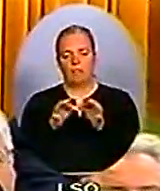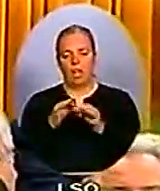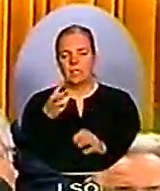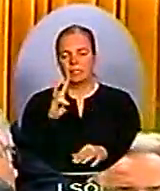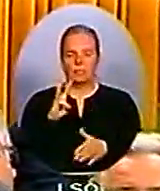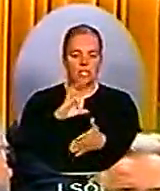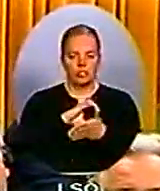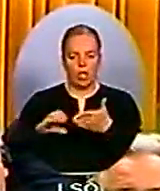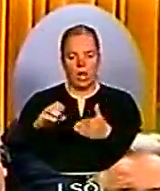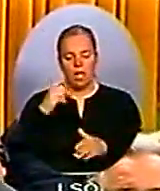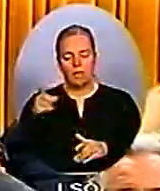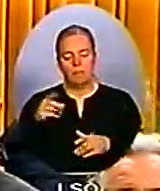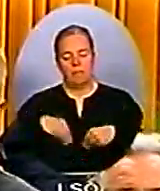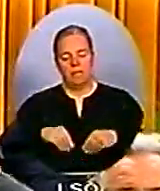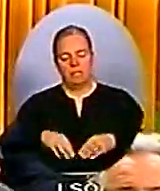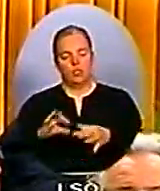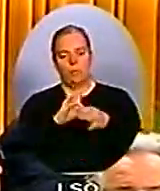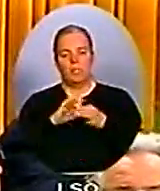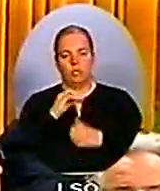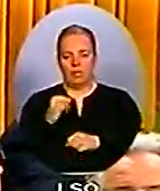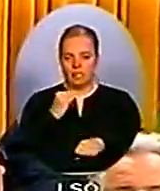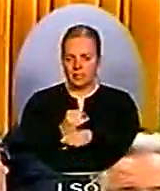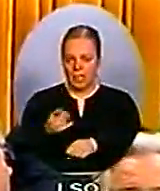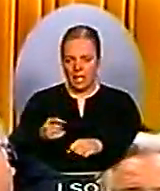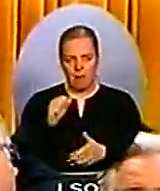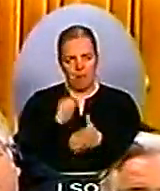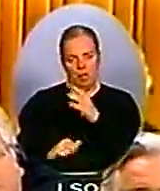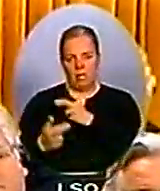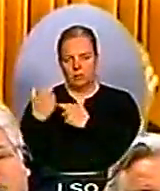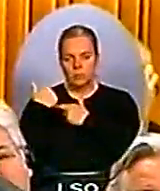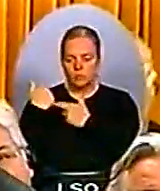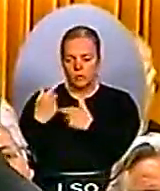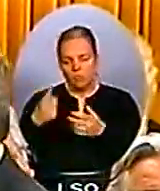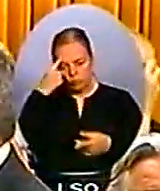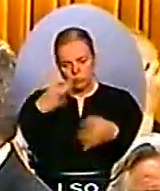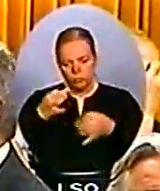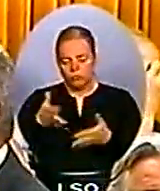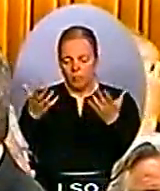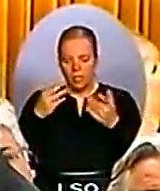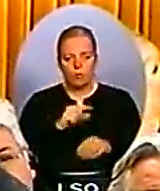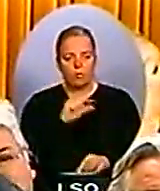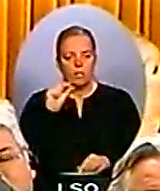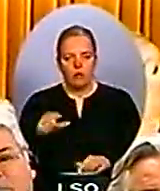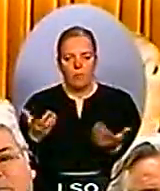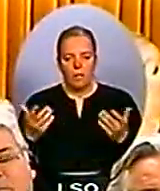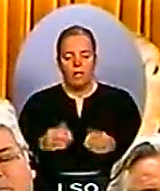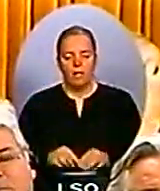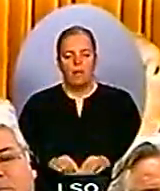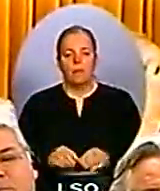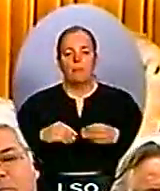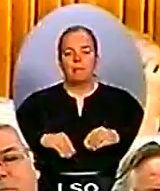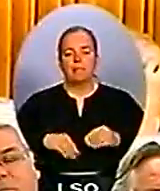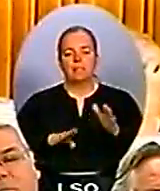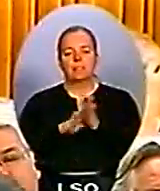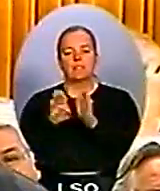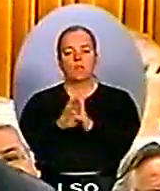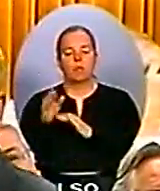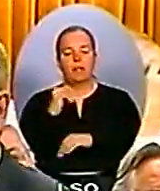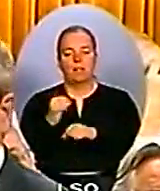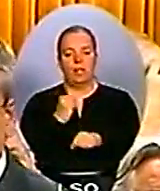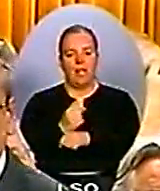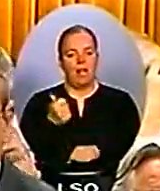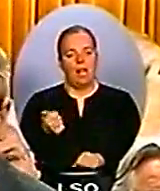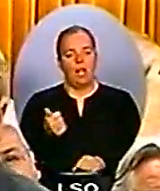this government's lack of accountability. Ladies and gentlemen, let me introduce the Minister for International Development, who wouldn't stay in a